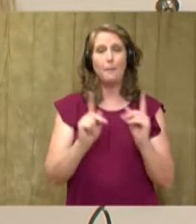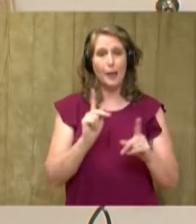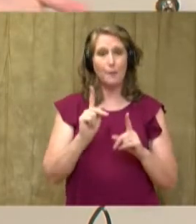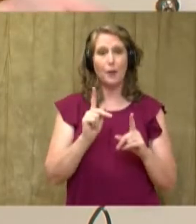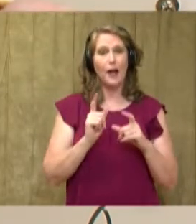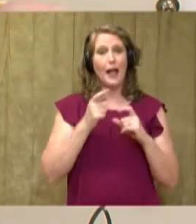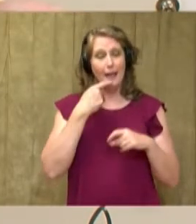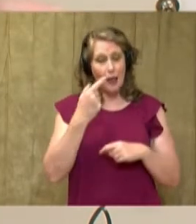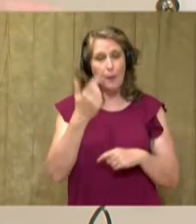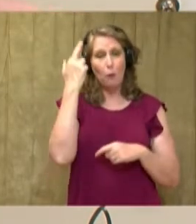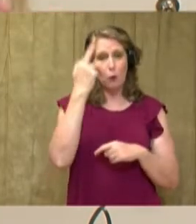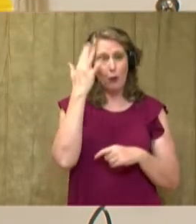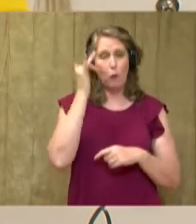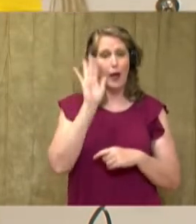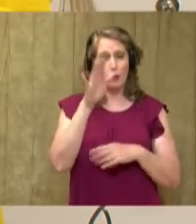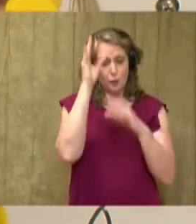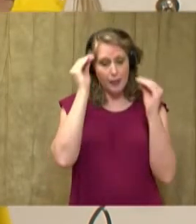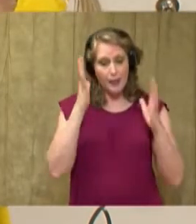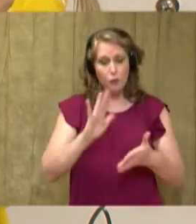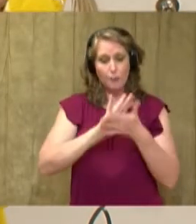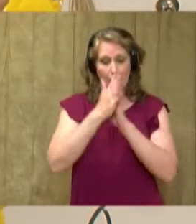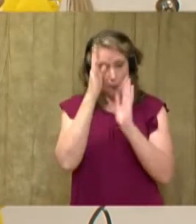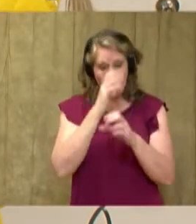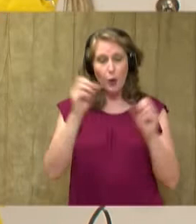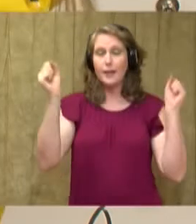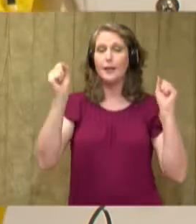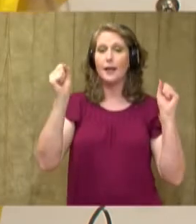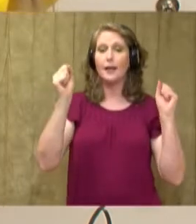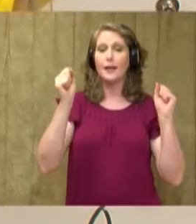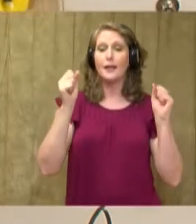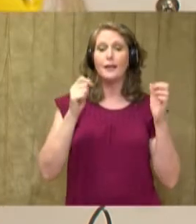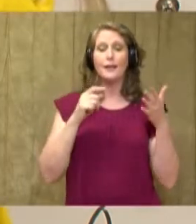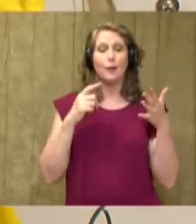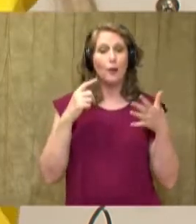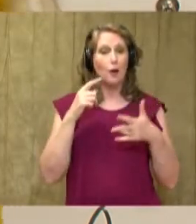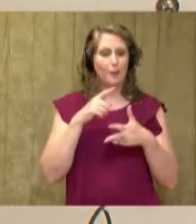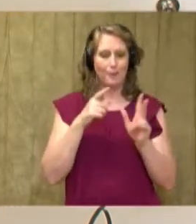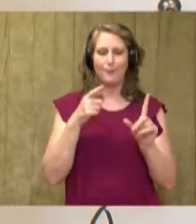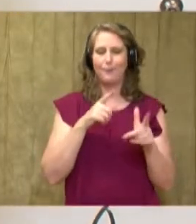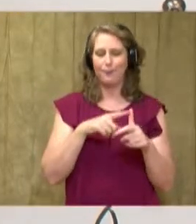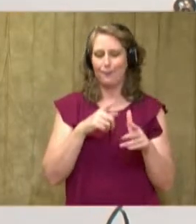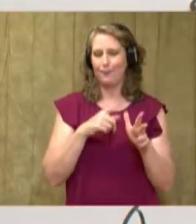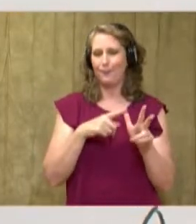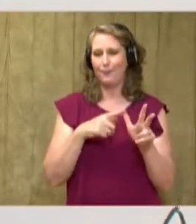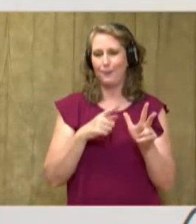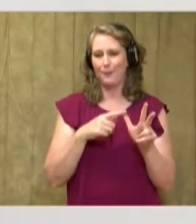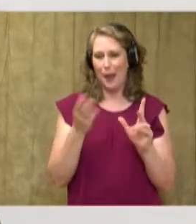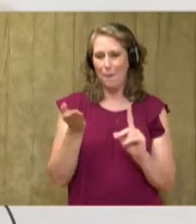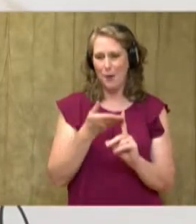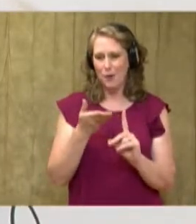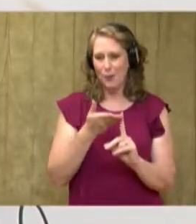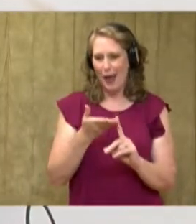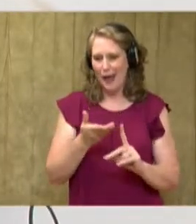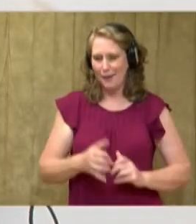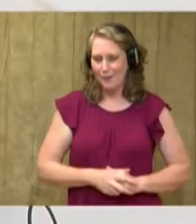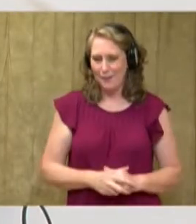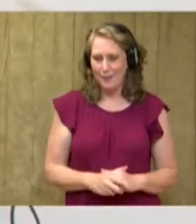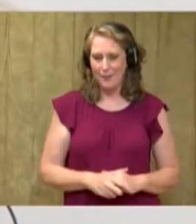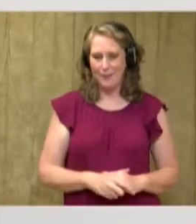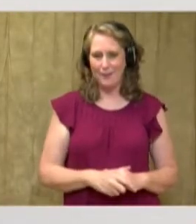why you think your teacher should be the president. So this one would be persuade. Good job. All